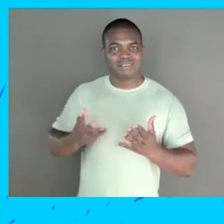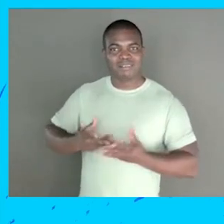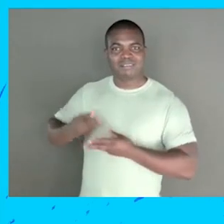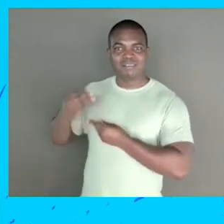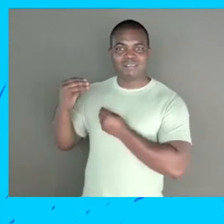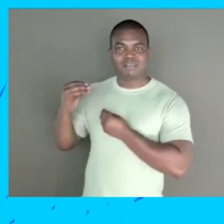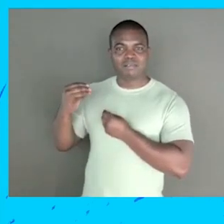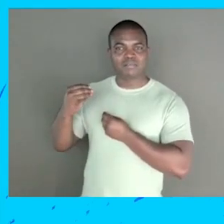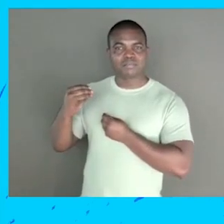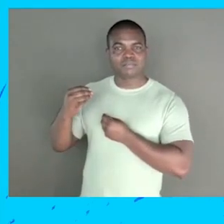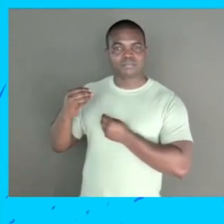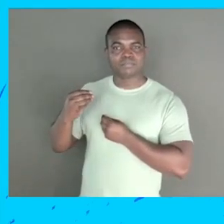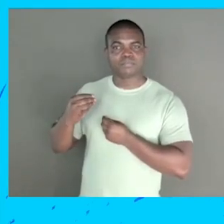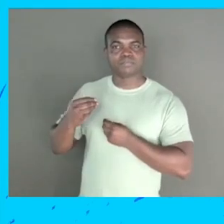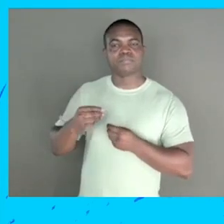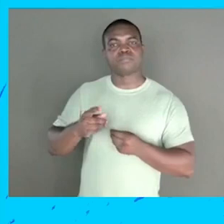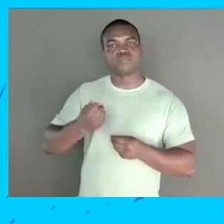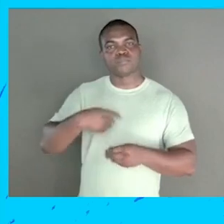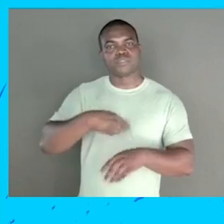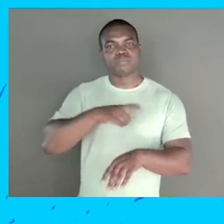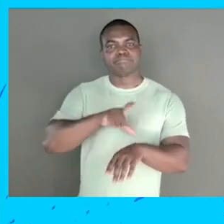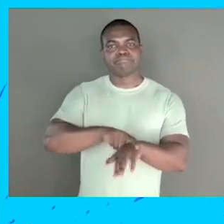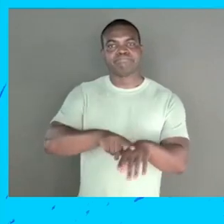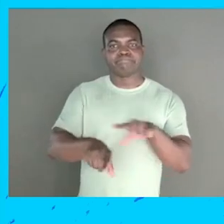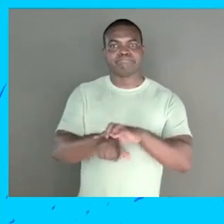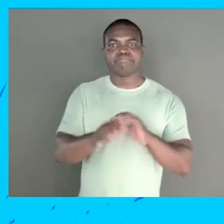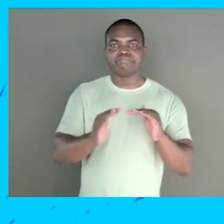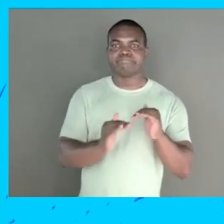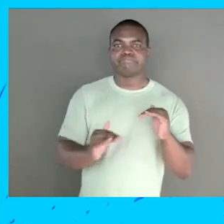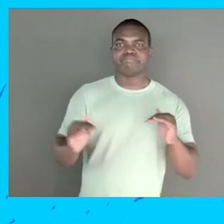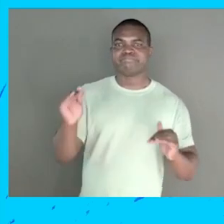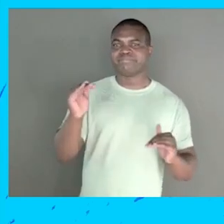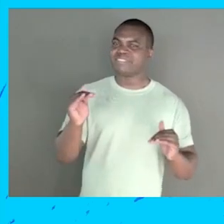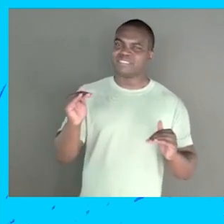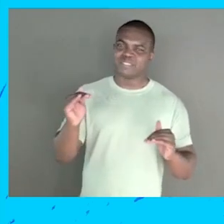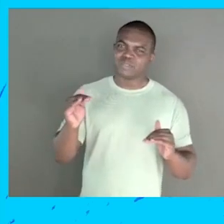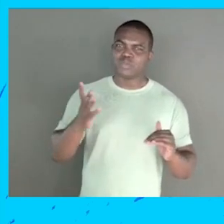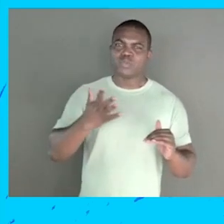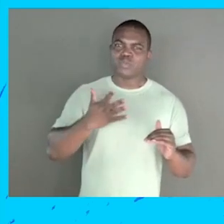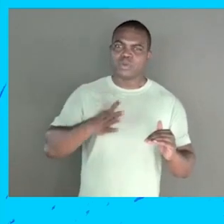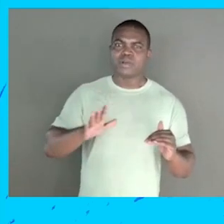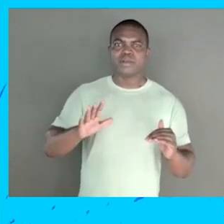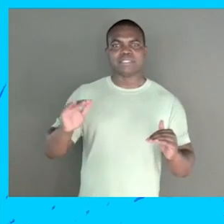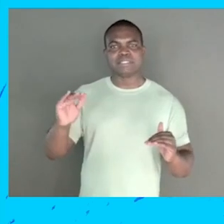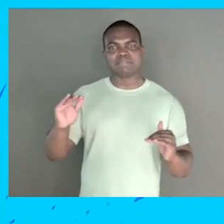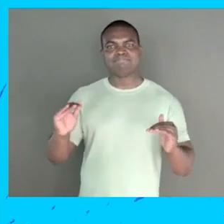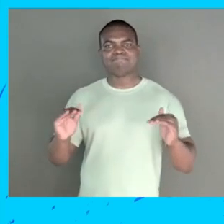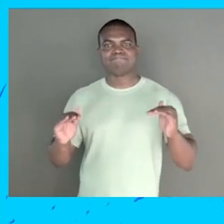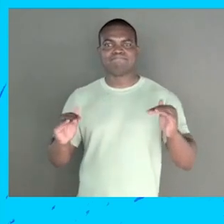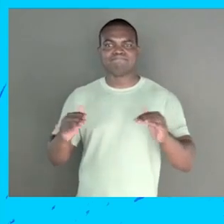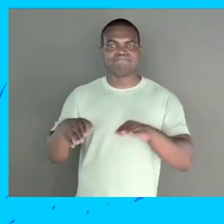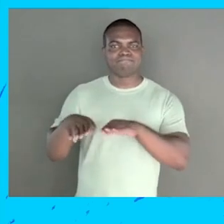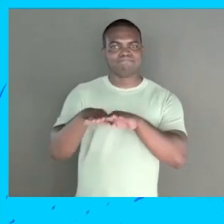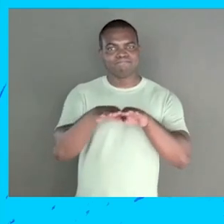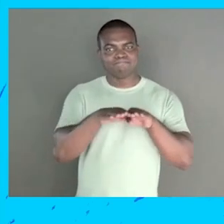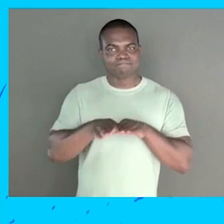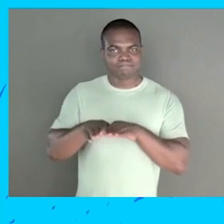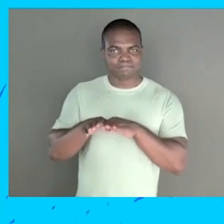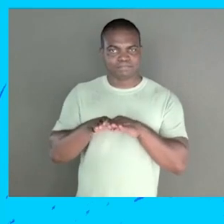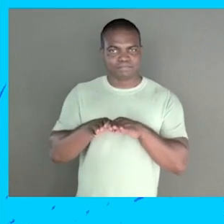fall again and again. Enough of the leaders. Now I say, dear young